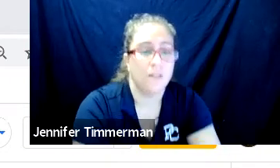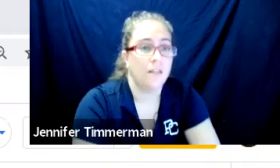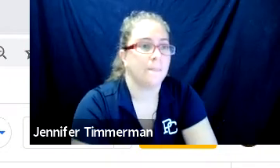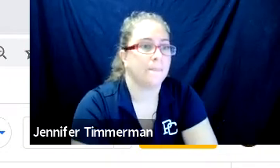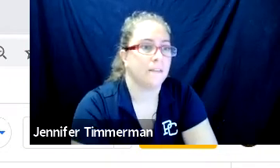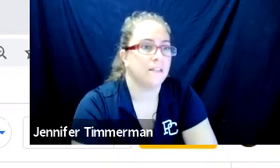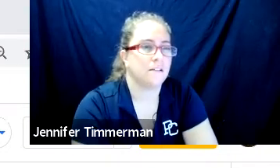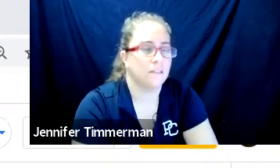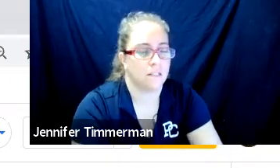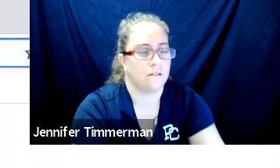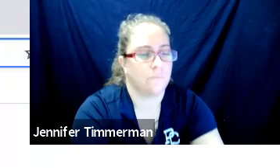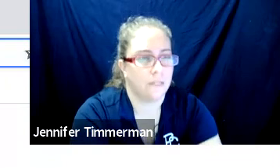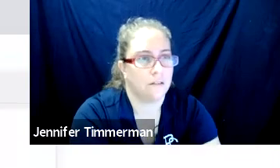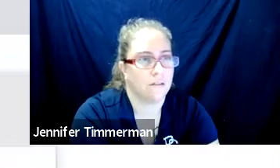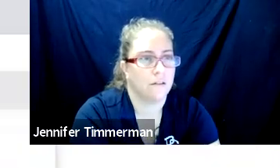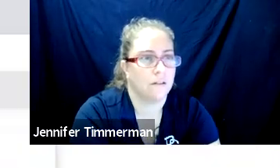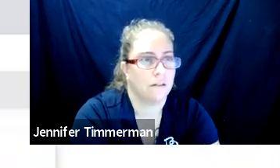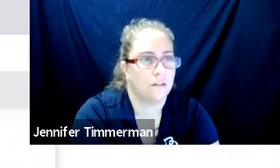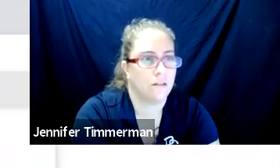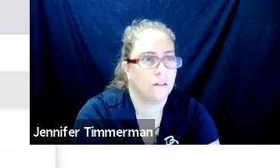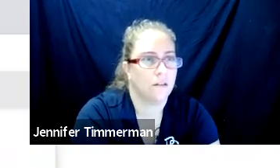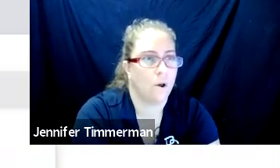Lifeprint.com. It's a little bit